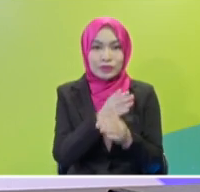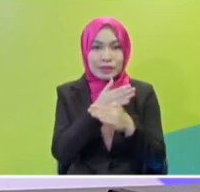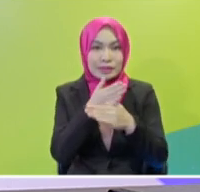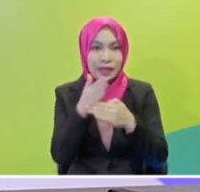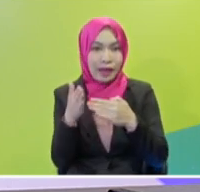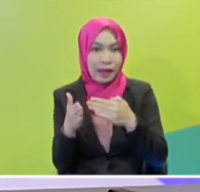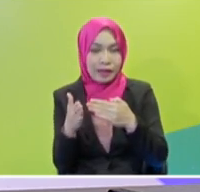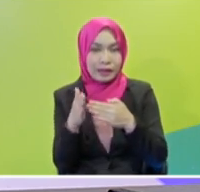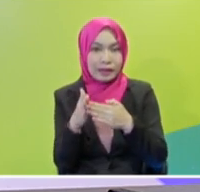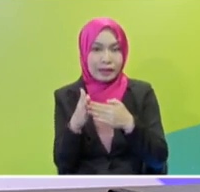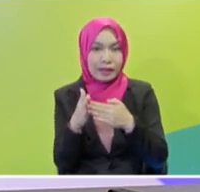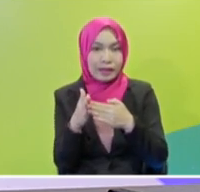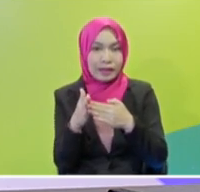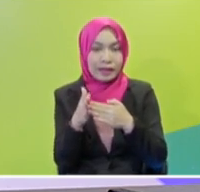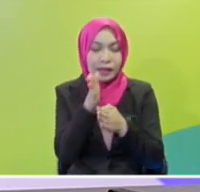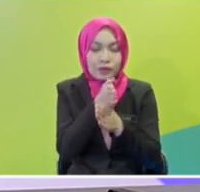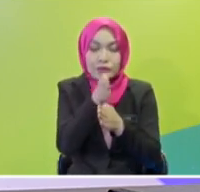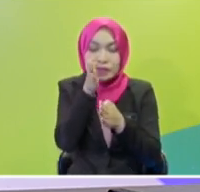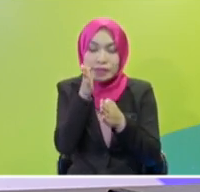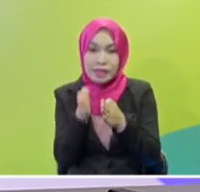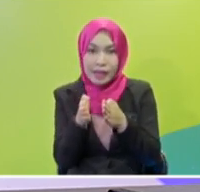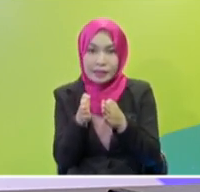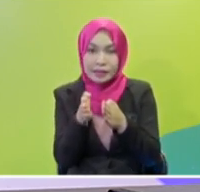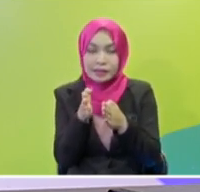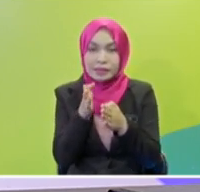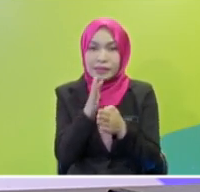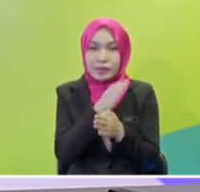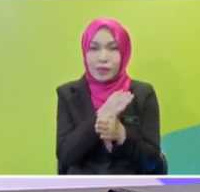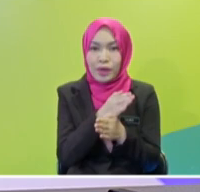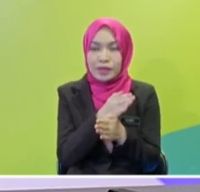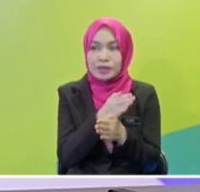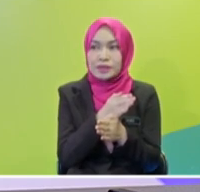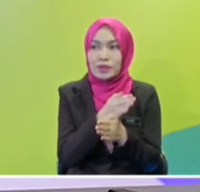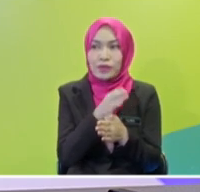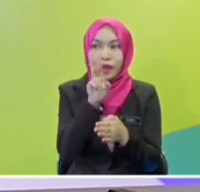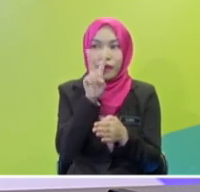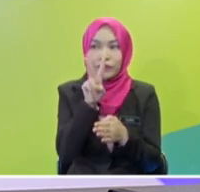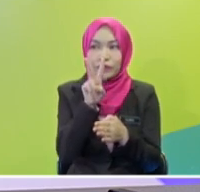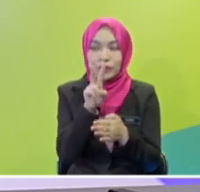And fold the other one as well. Oh. Ah, so we have two sleeves.